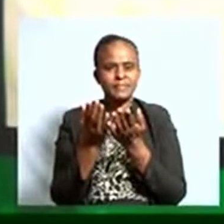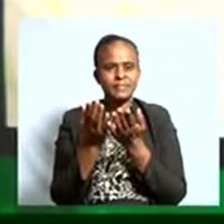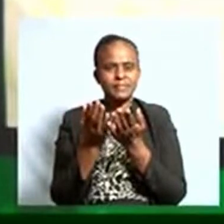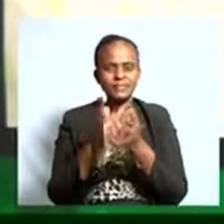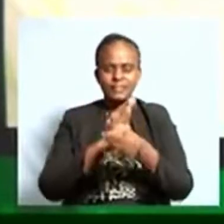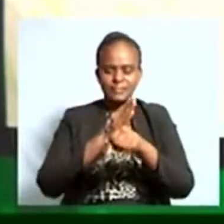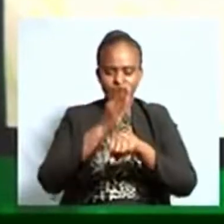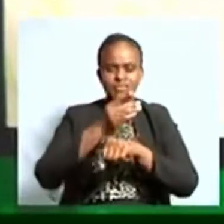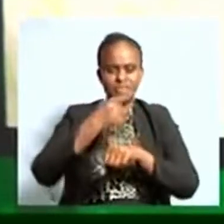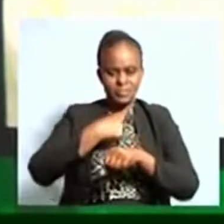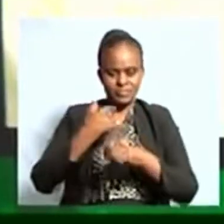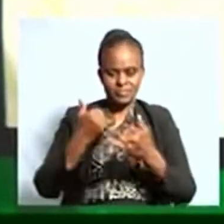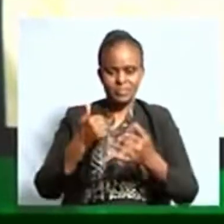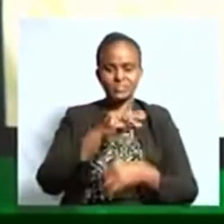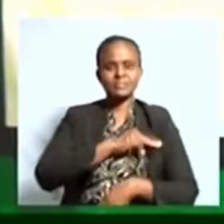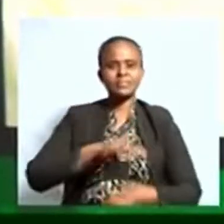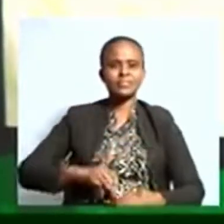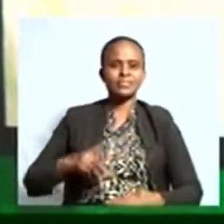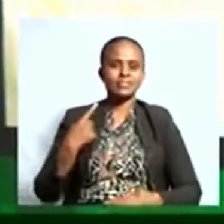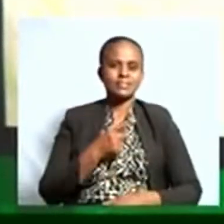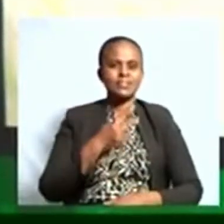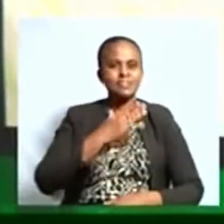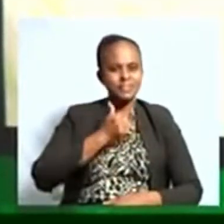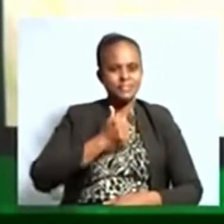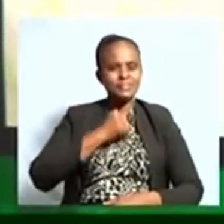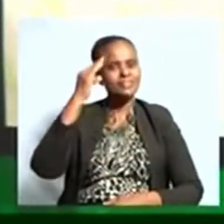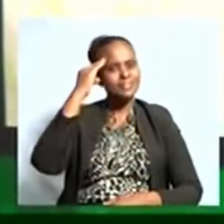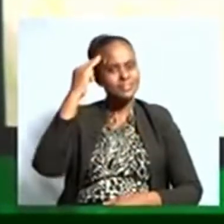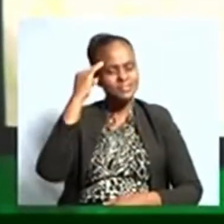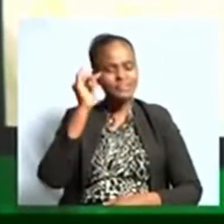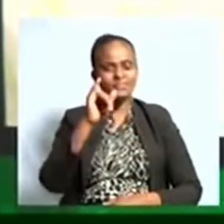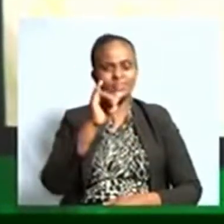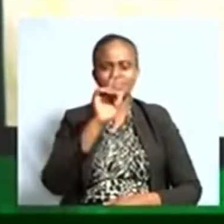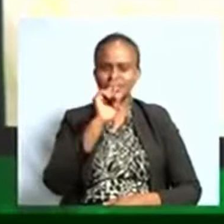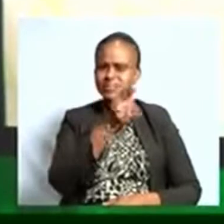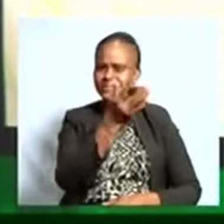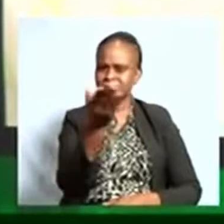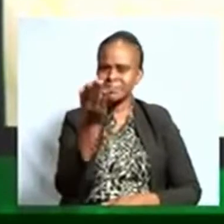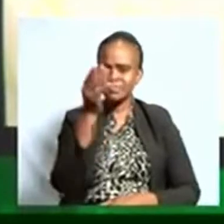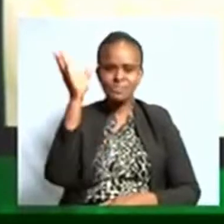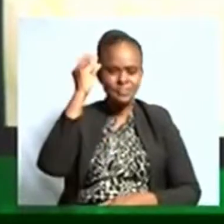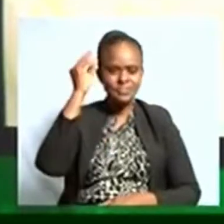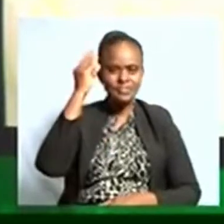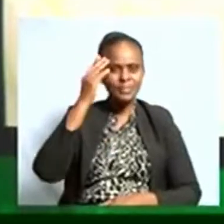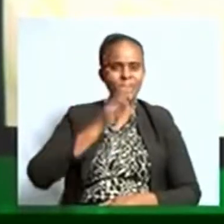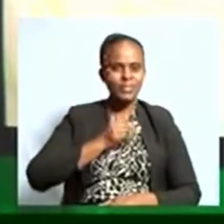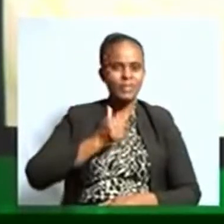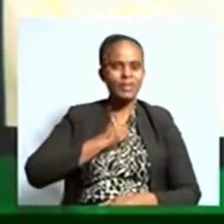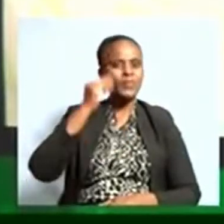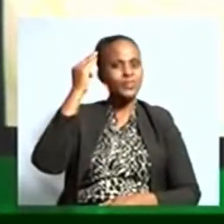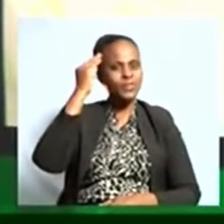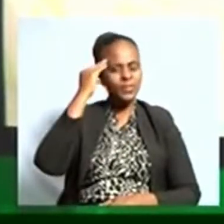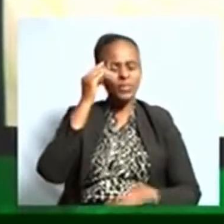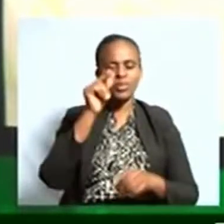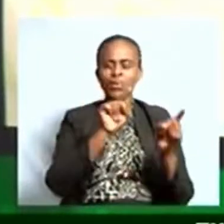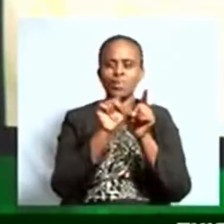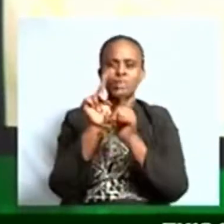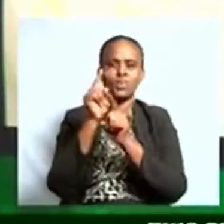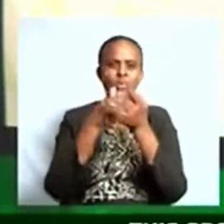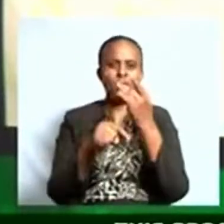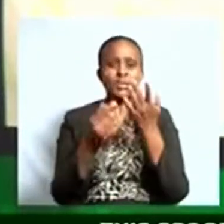now as Member of Parliament. So I've had to take advantage of that experience and also the